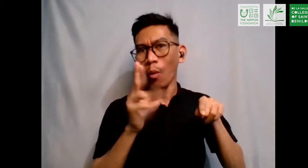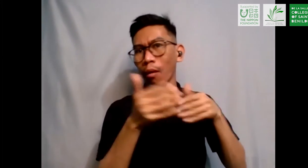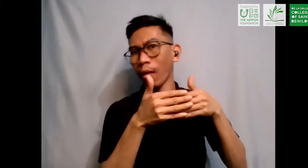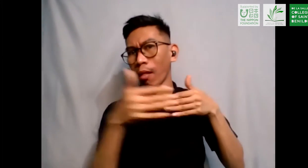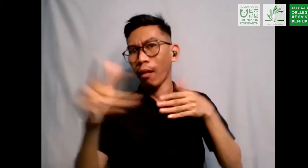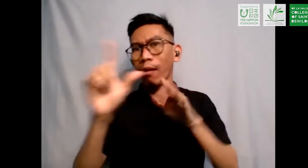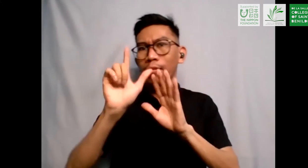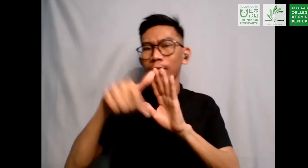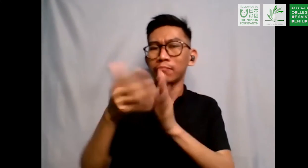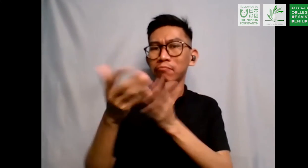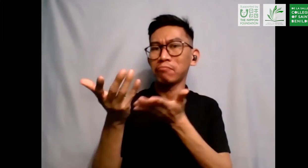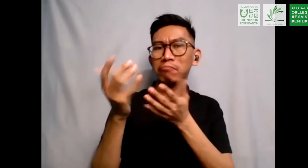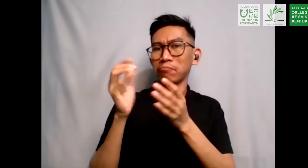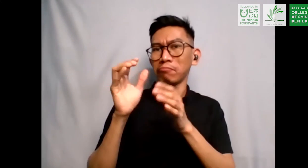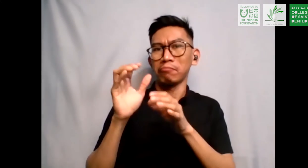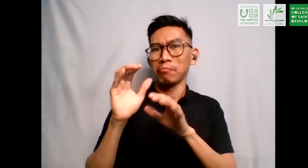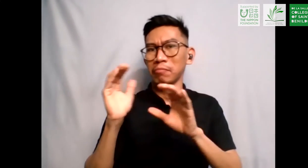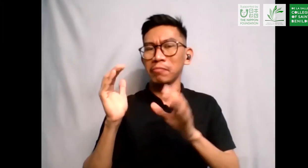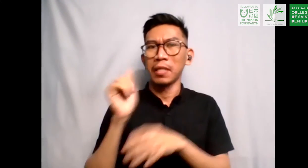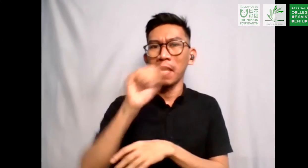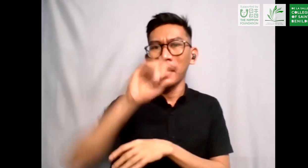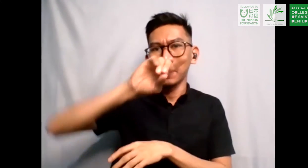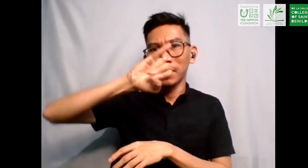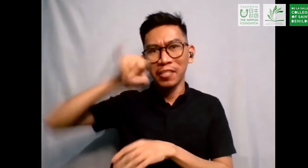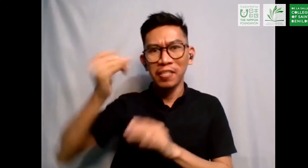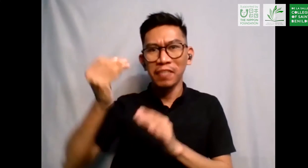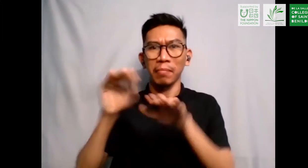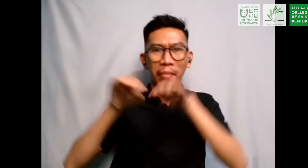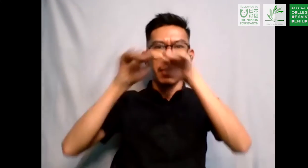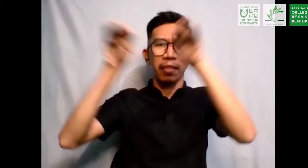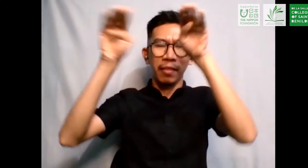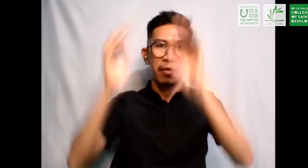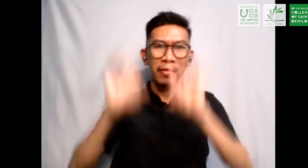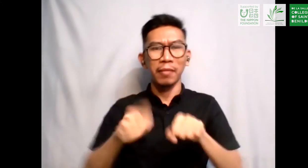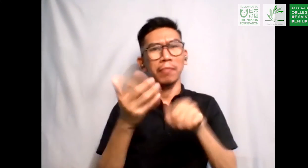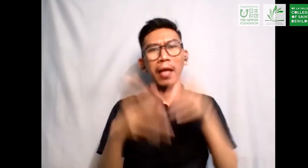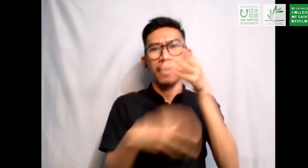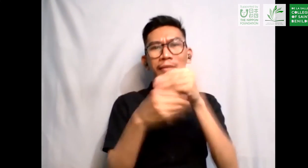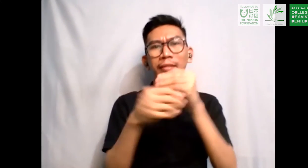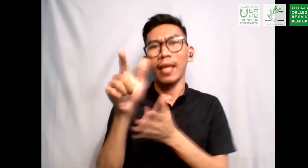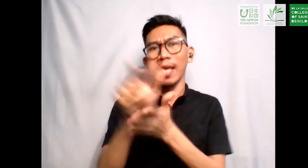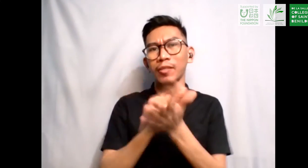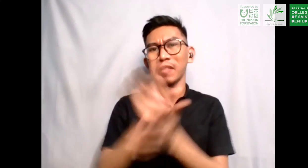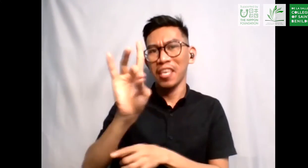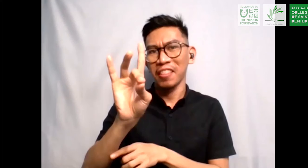you could make lesson 8 comparative and superlative